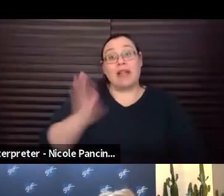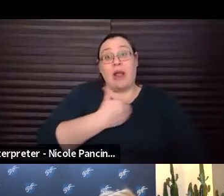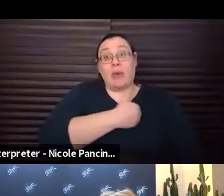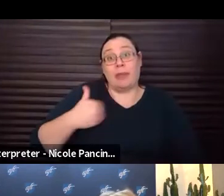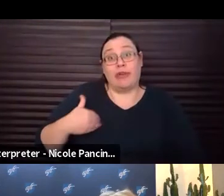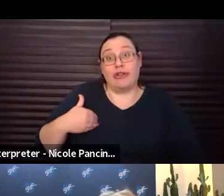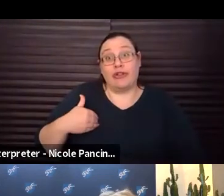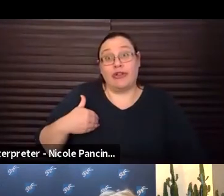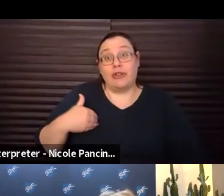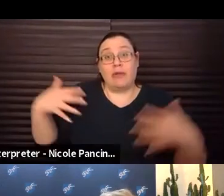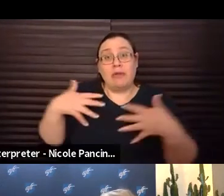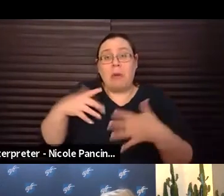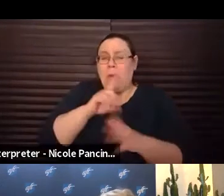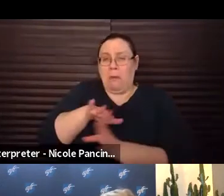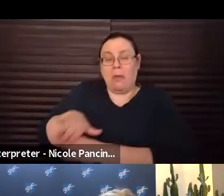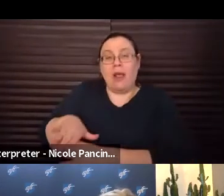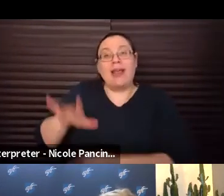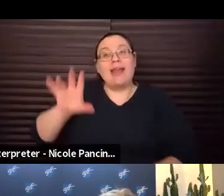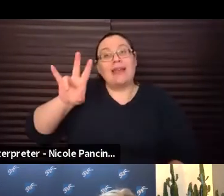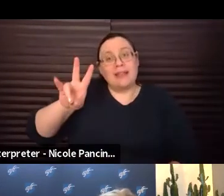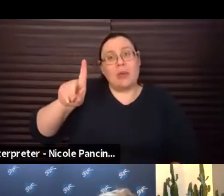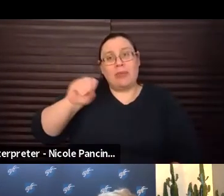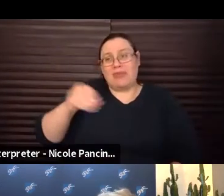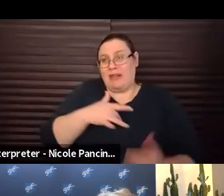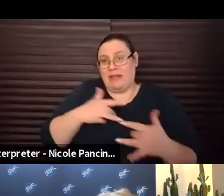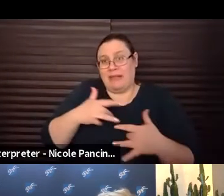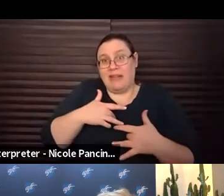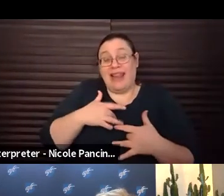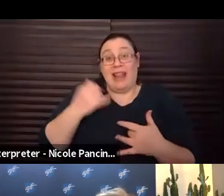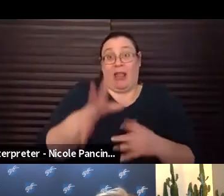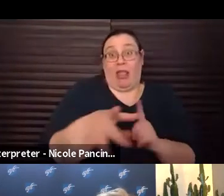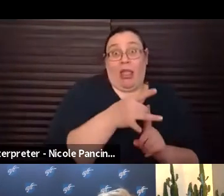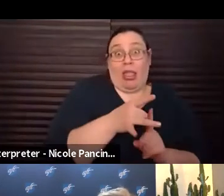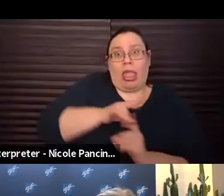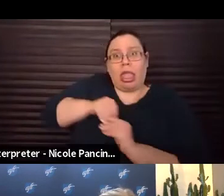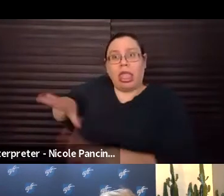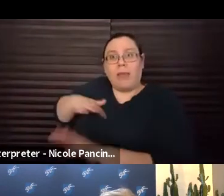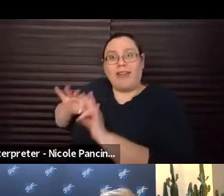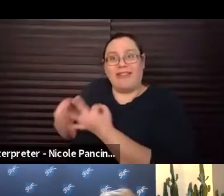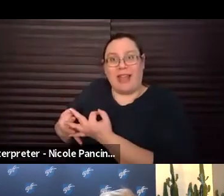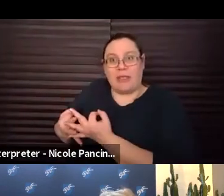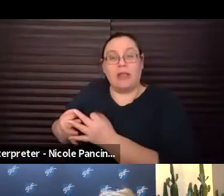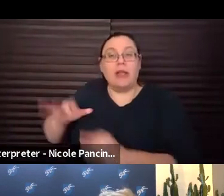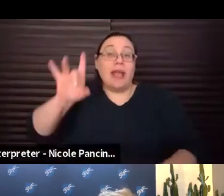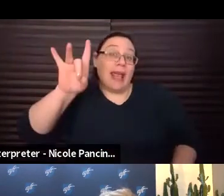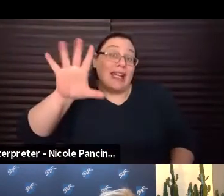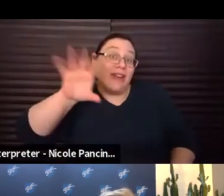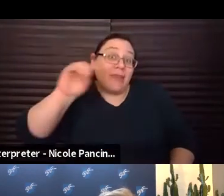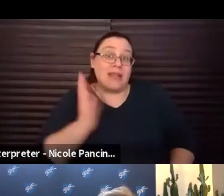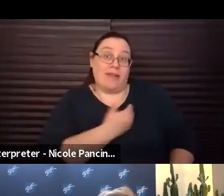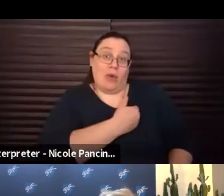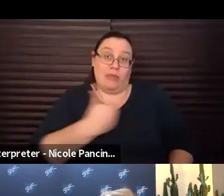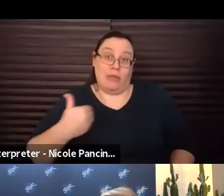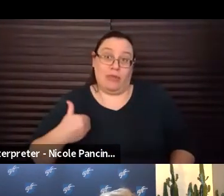that they're not fearful, 71% are fearful they're going to bring COVID home to their families. But 85% of our members said, if